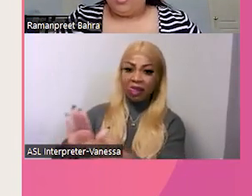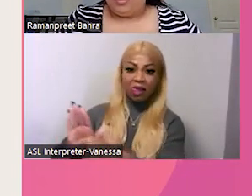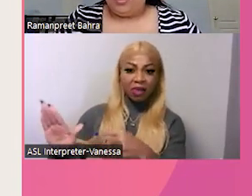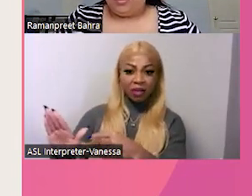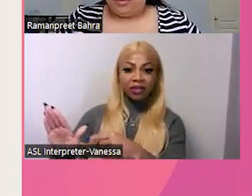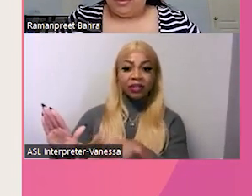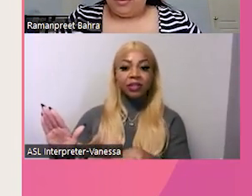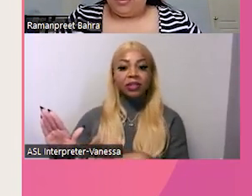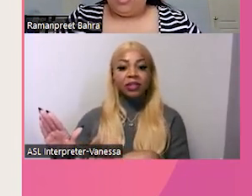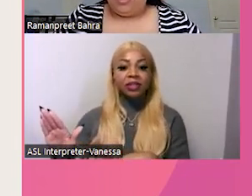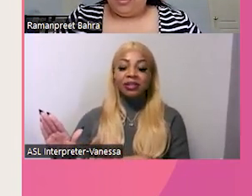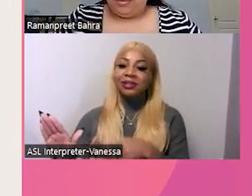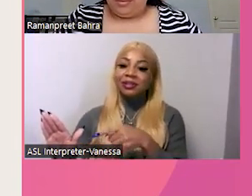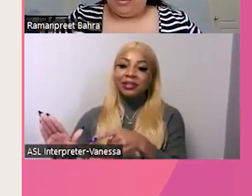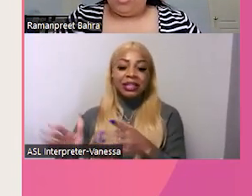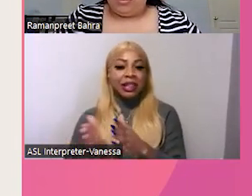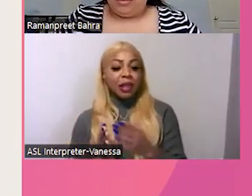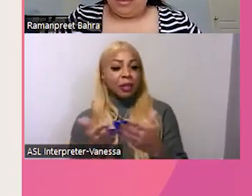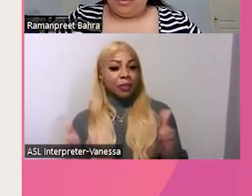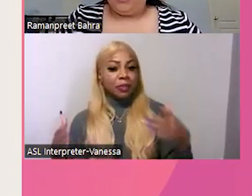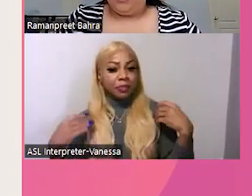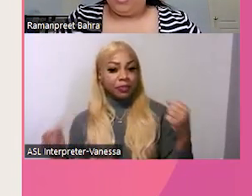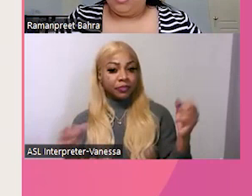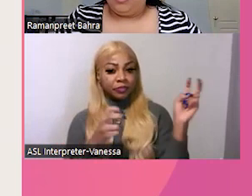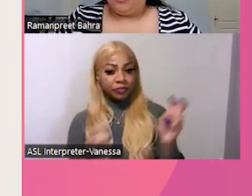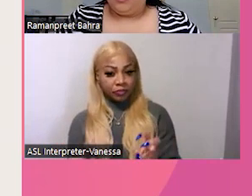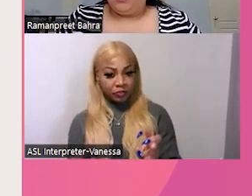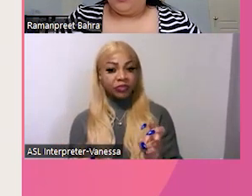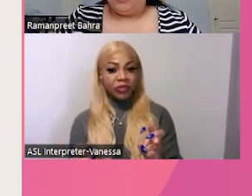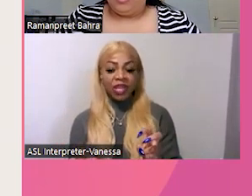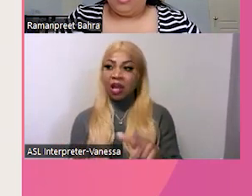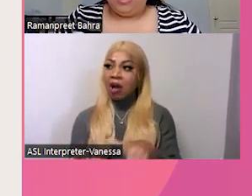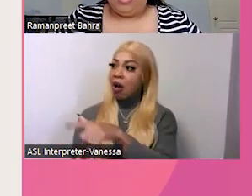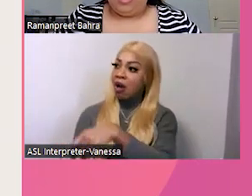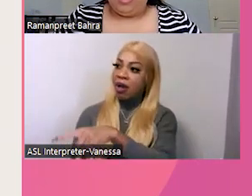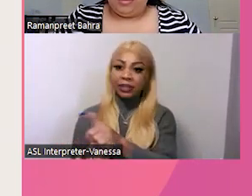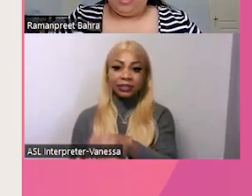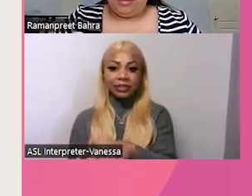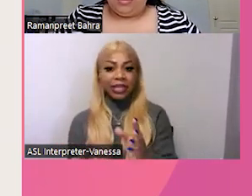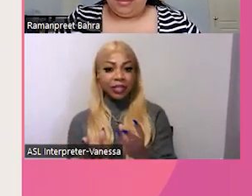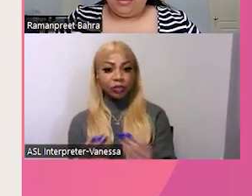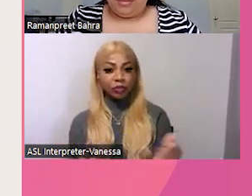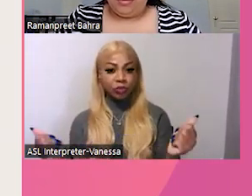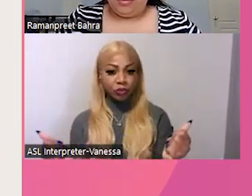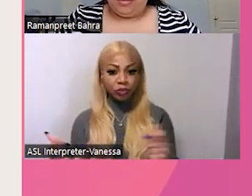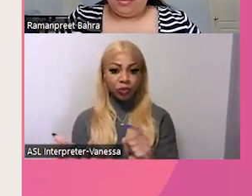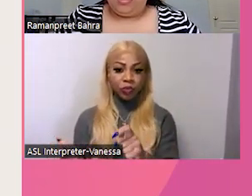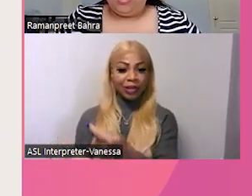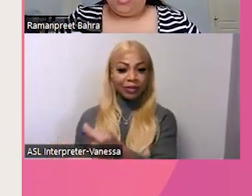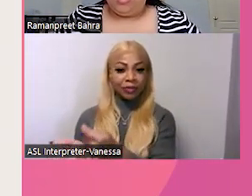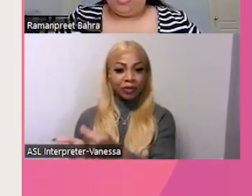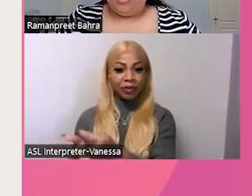bit earlier, as a major public health issue in need of solutions or cures or rehabilitation. Throughout the